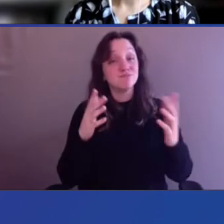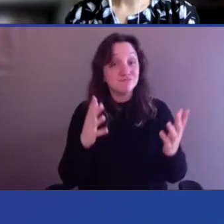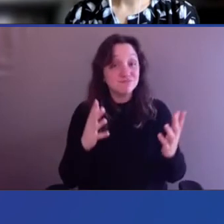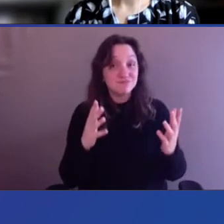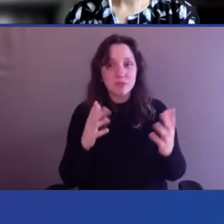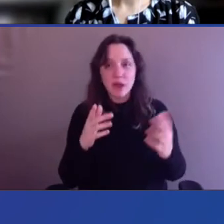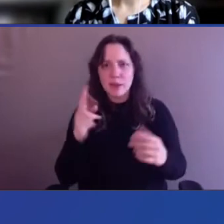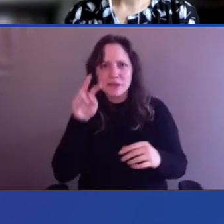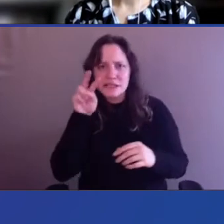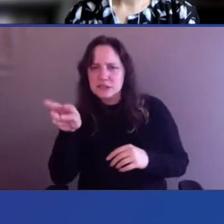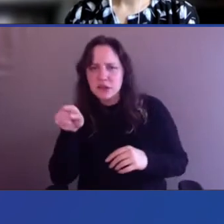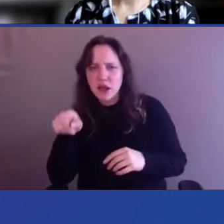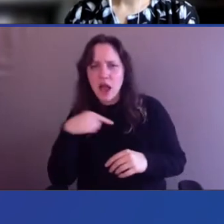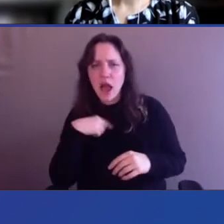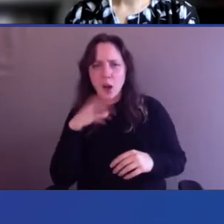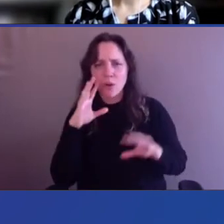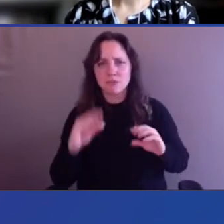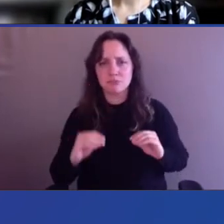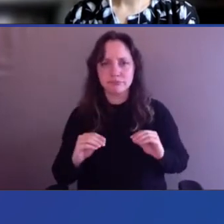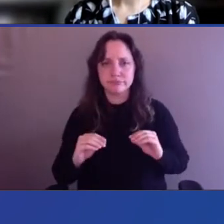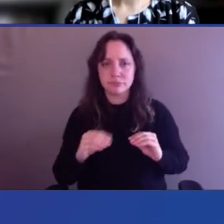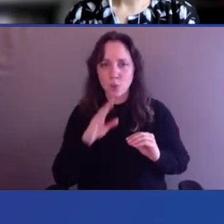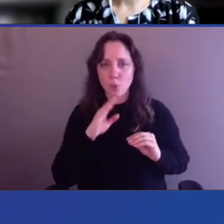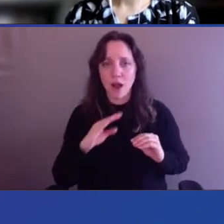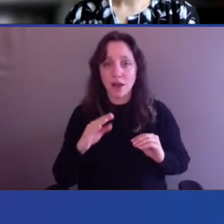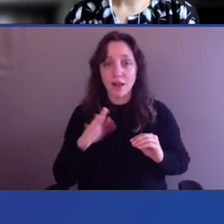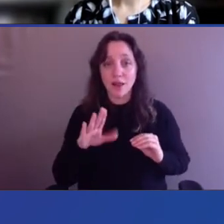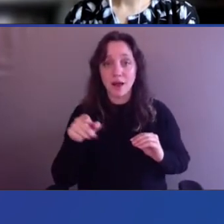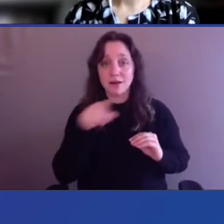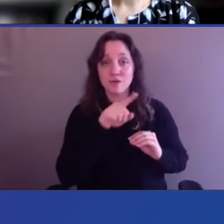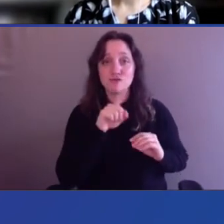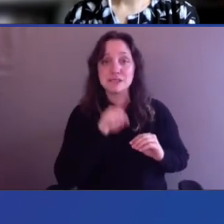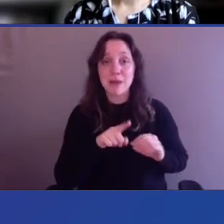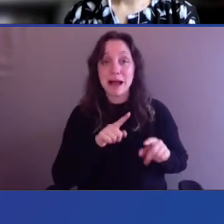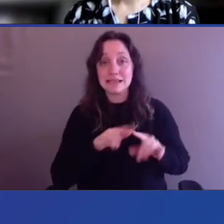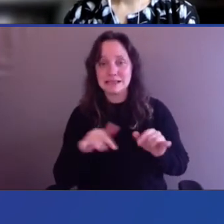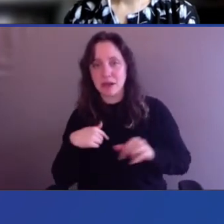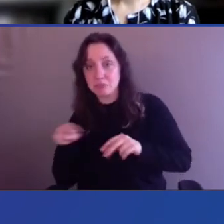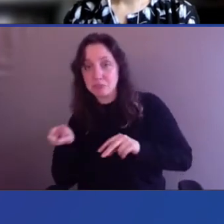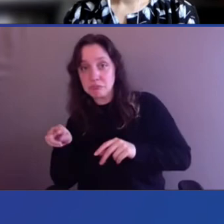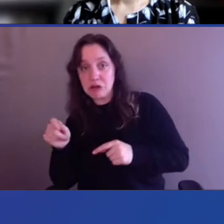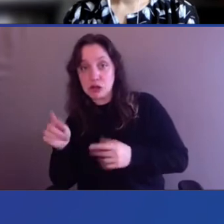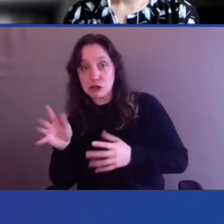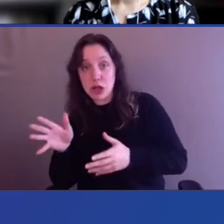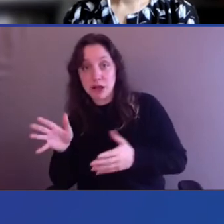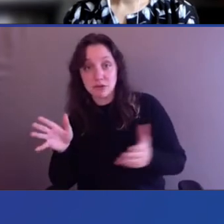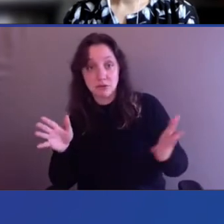question? Okay, I'm going to be quiet and let anyone else jump in, and then I'll look at another question in the chat.